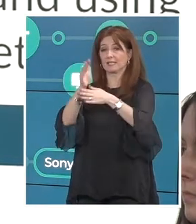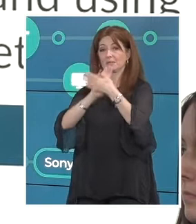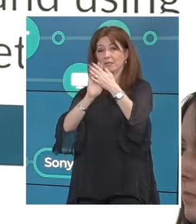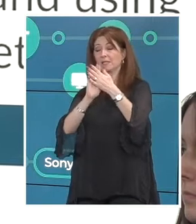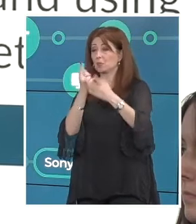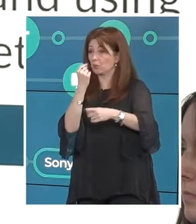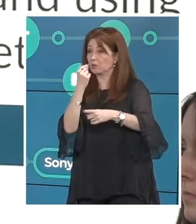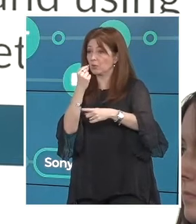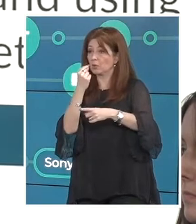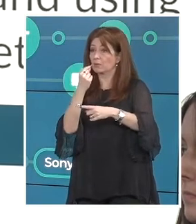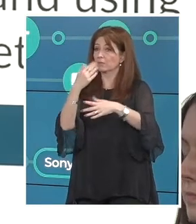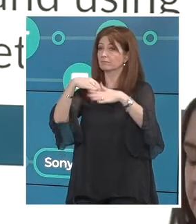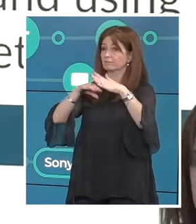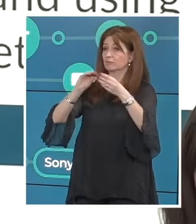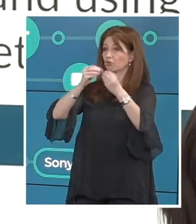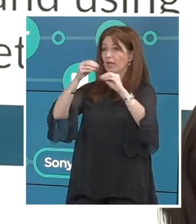text.